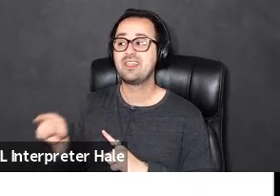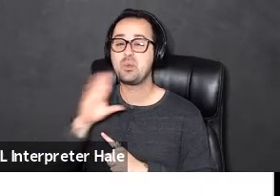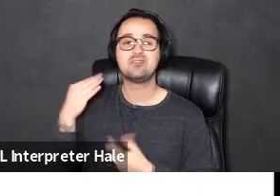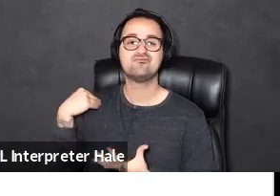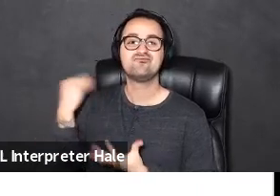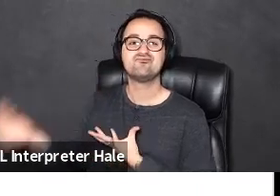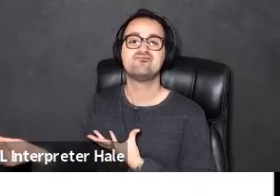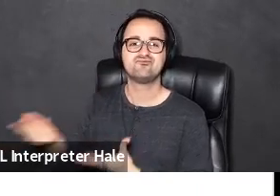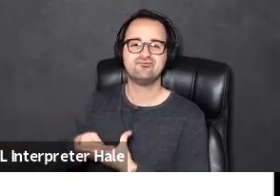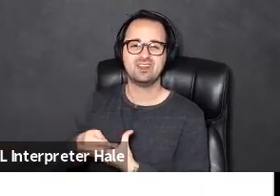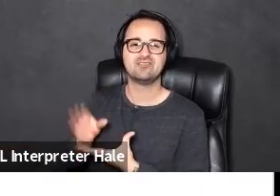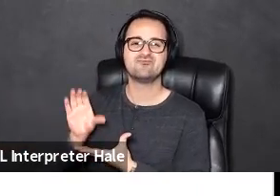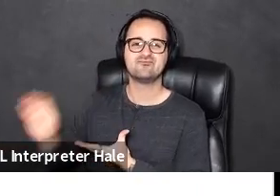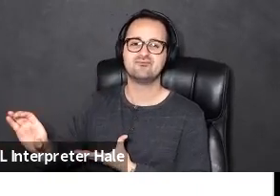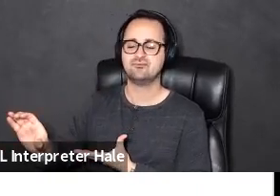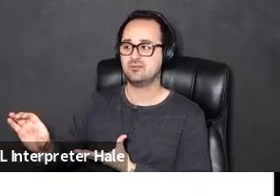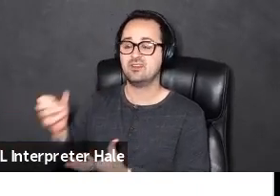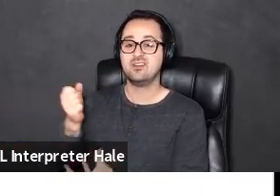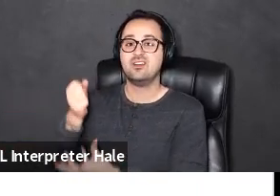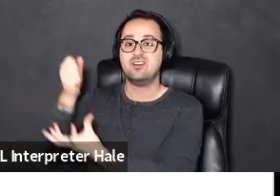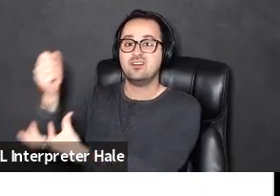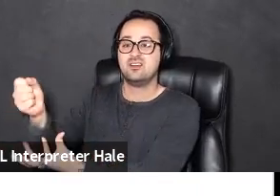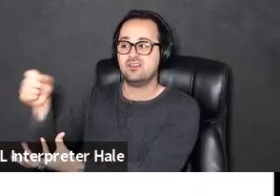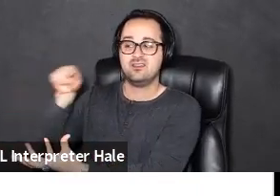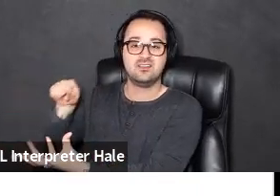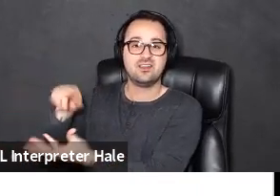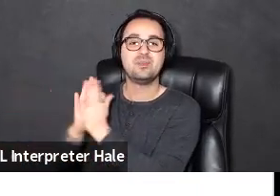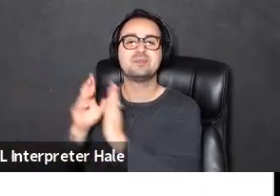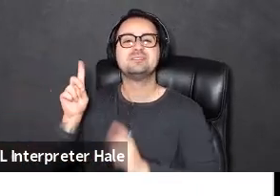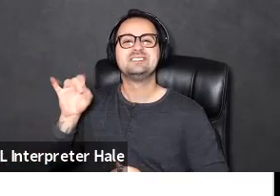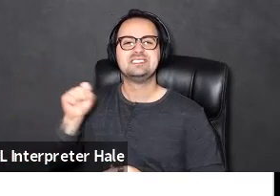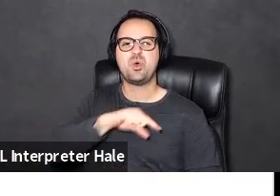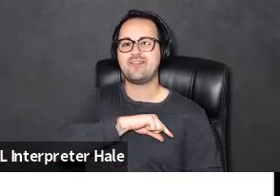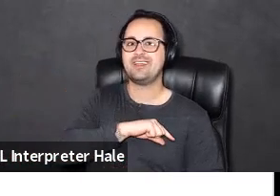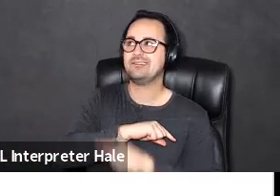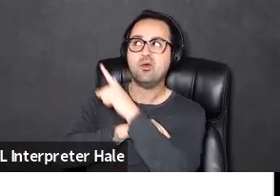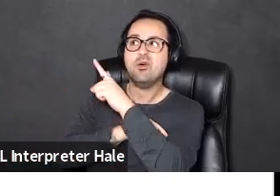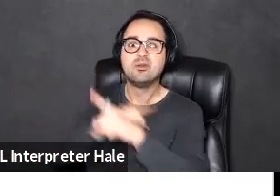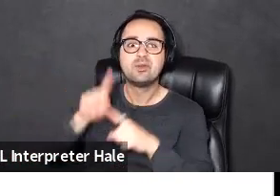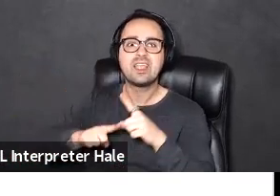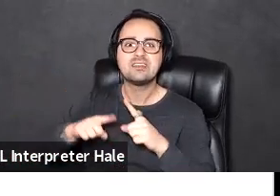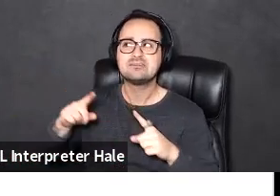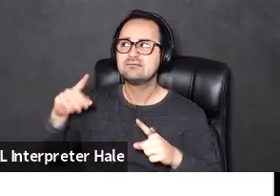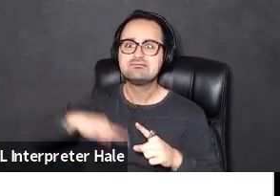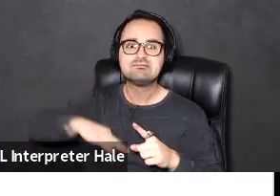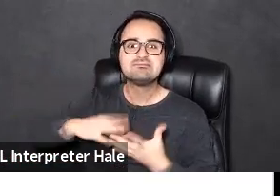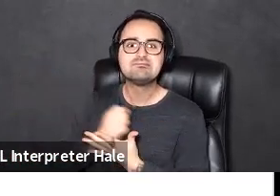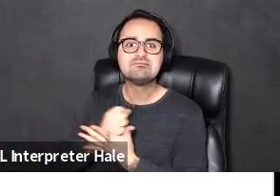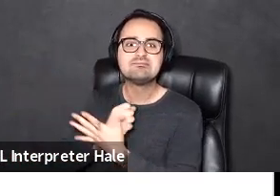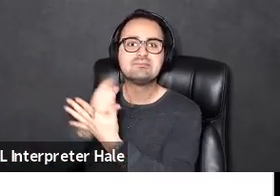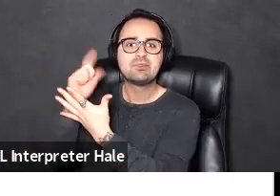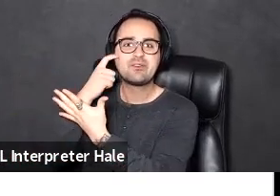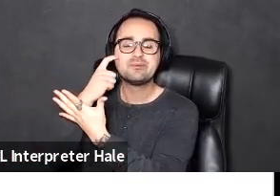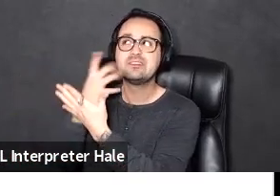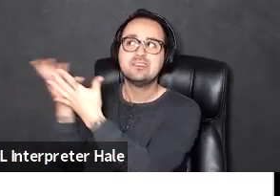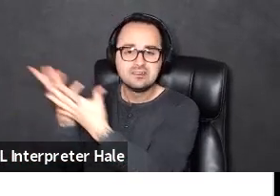money. And that money now is disqualifying them from benefits. So you need to have something that now I've got to set